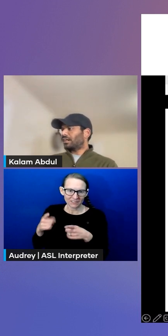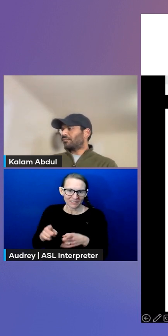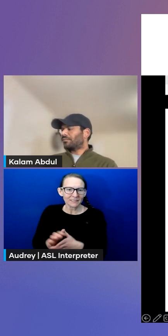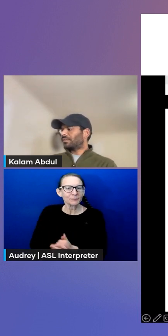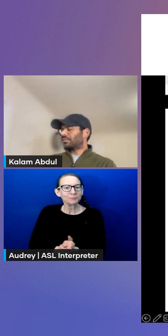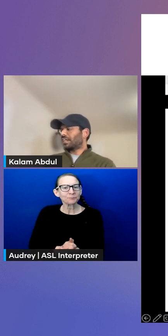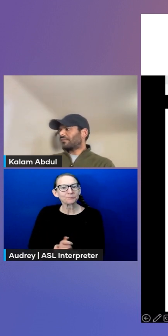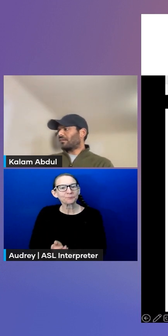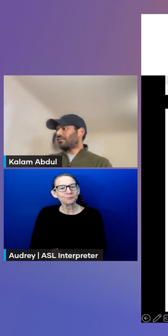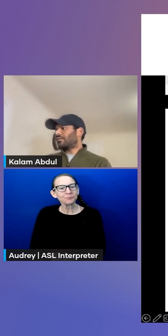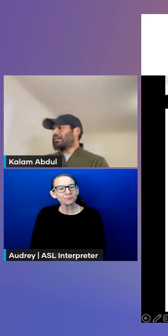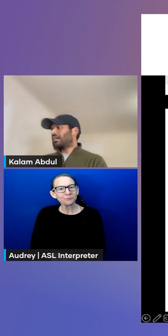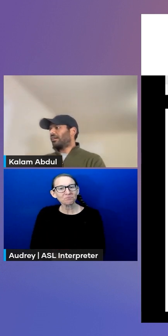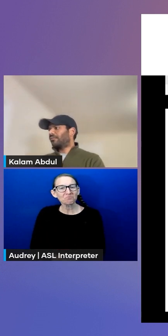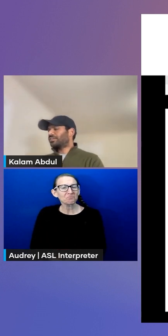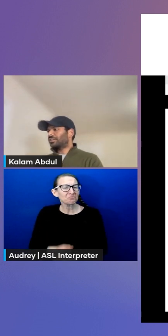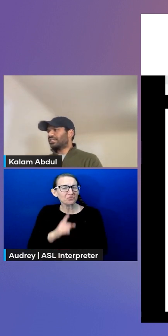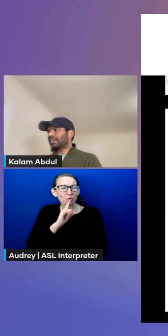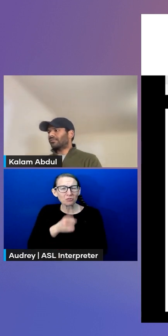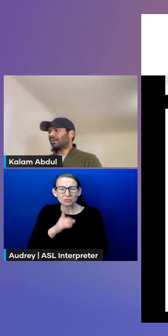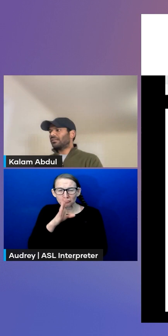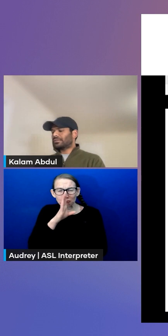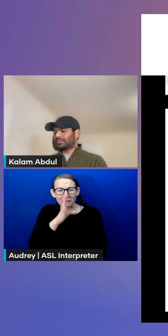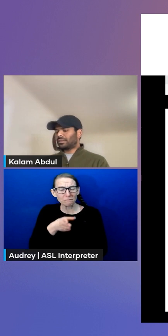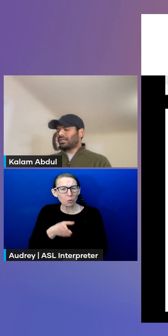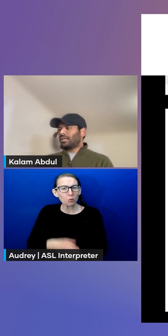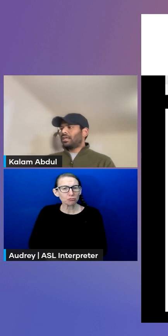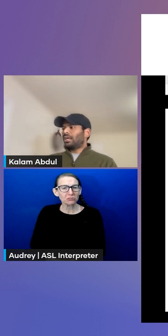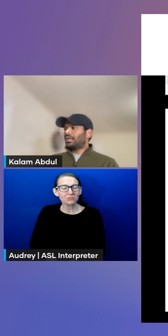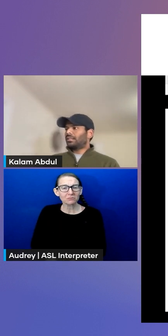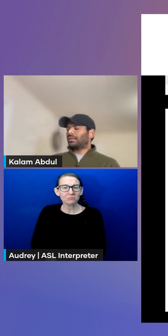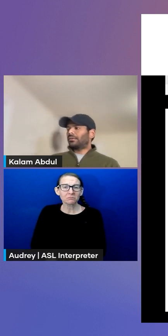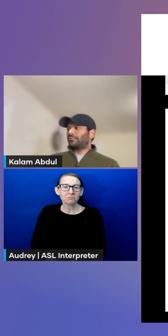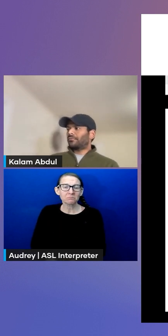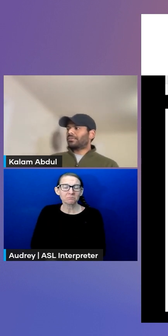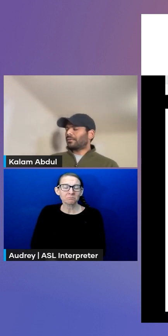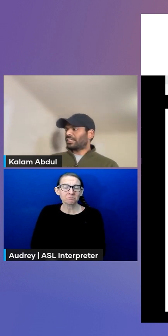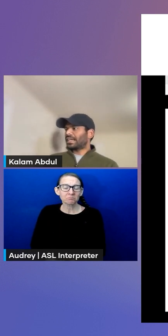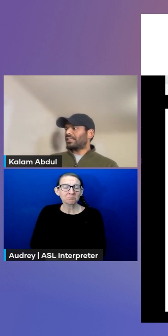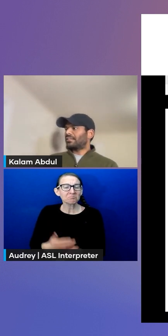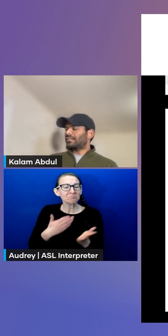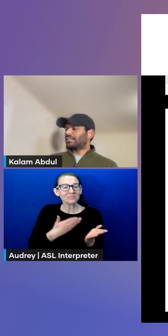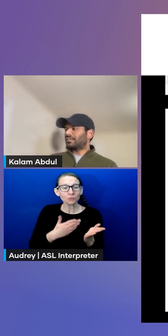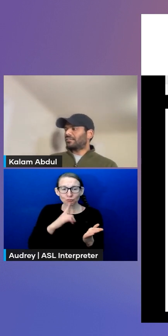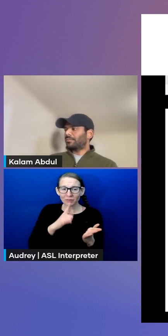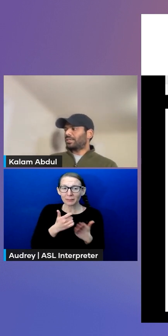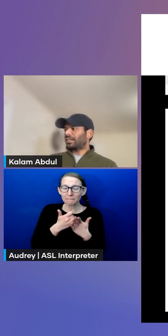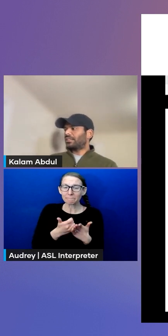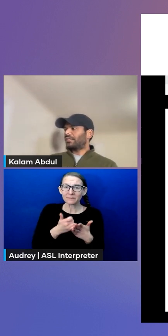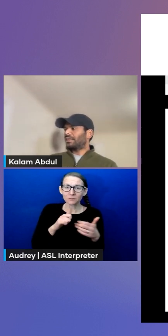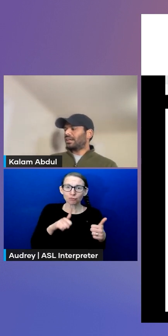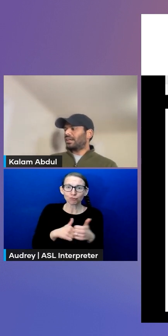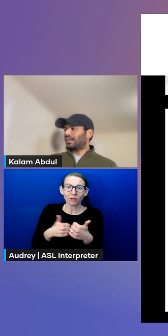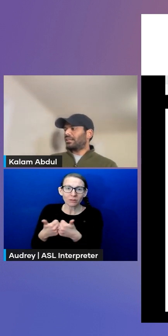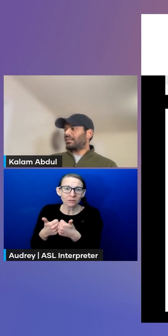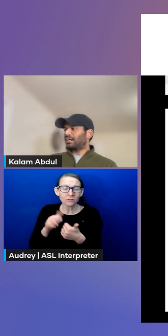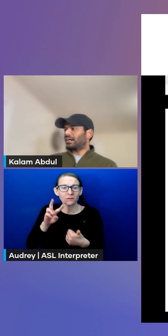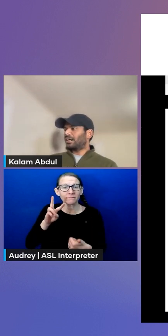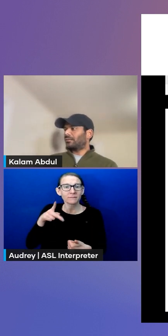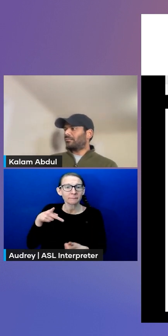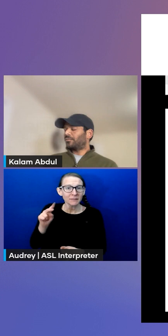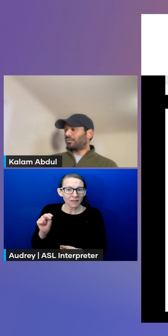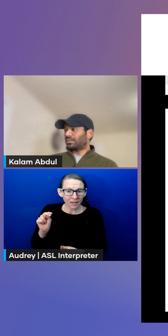pretty straightforward. So this kind of helps some of the challenges with the VPN,